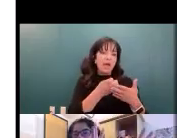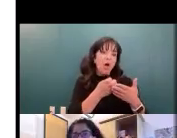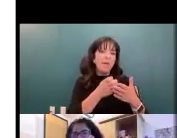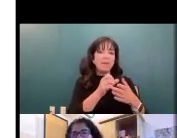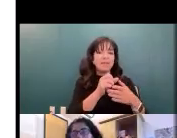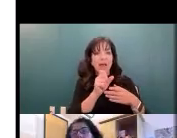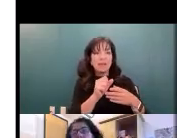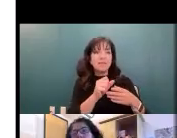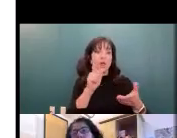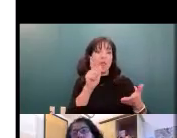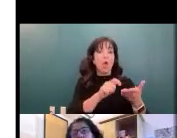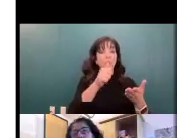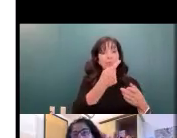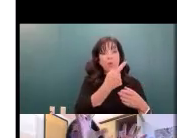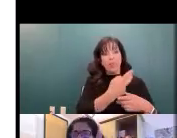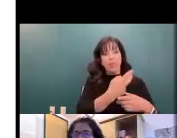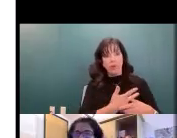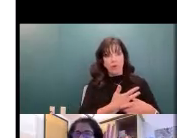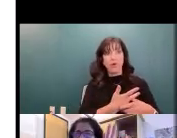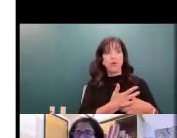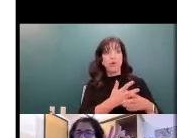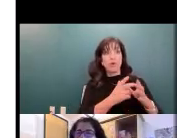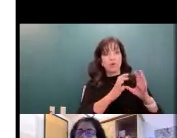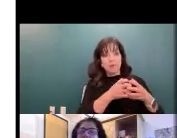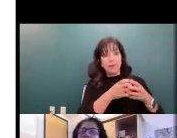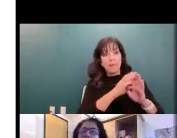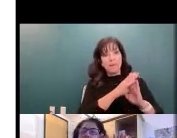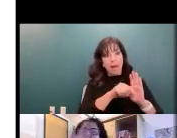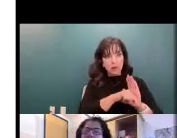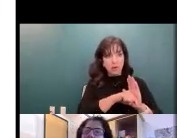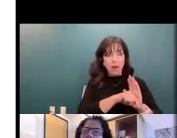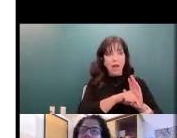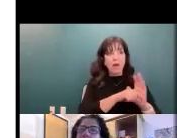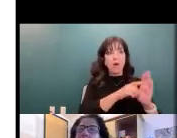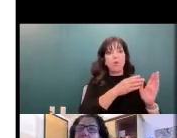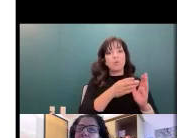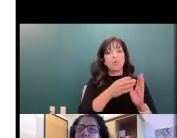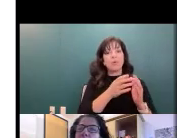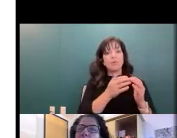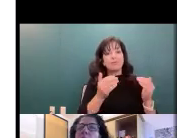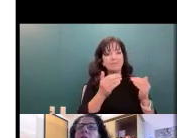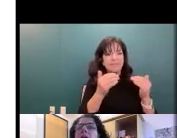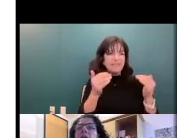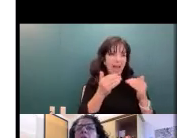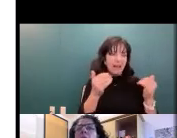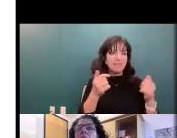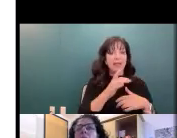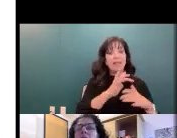lowest 1/3 background for socioeconomic status in this light